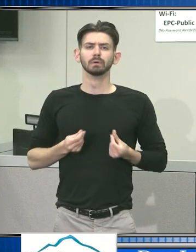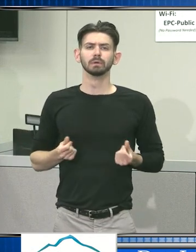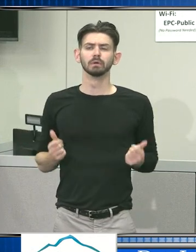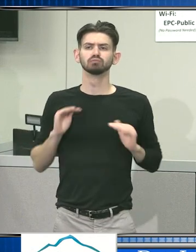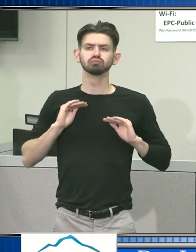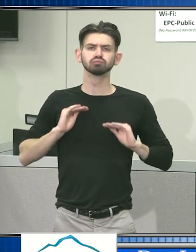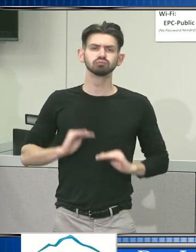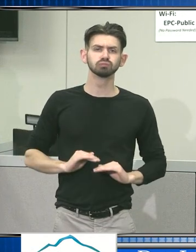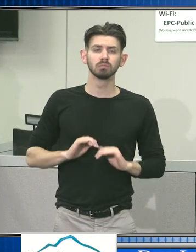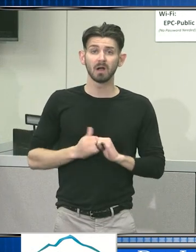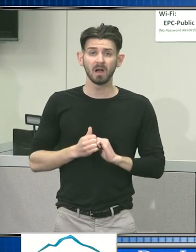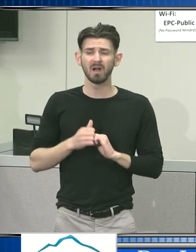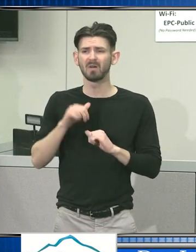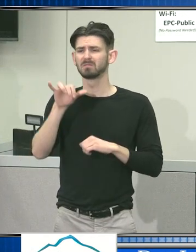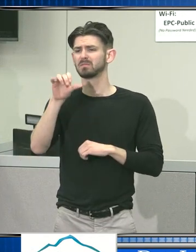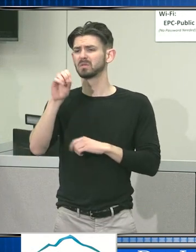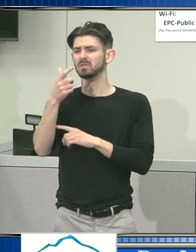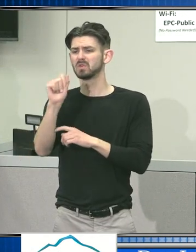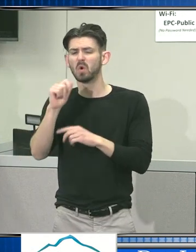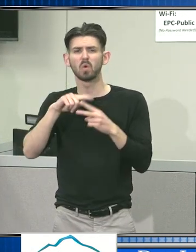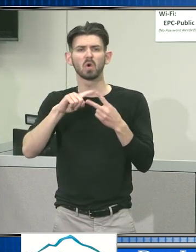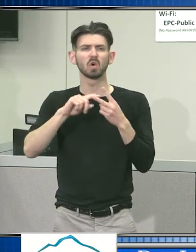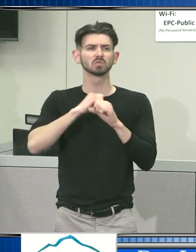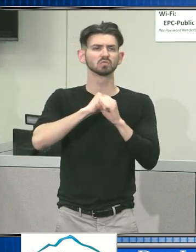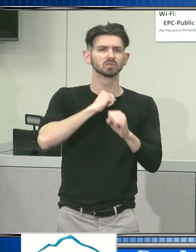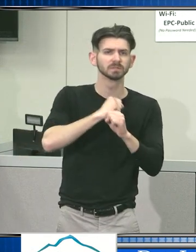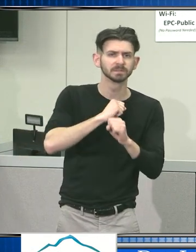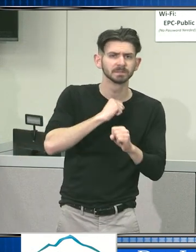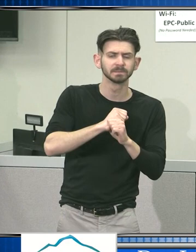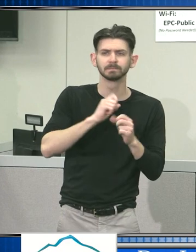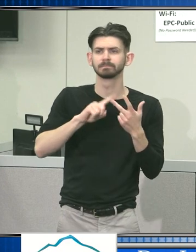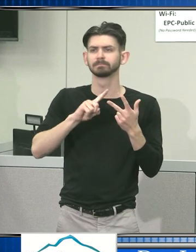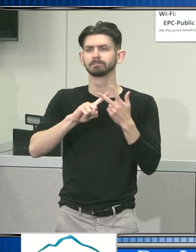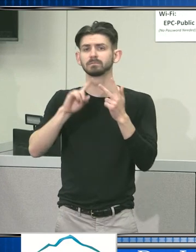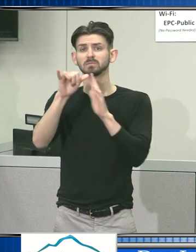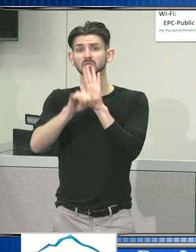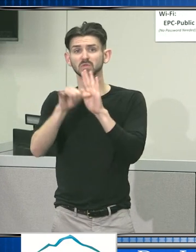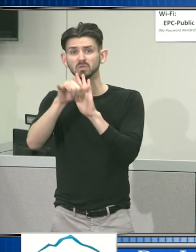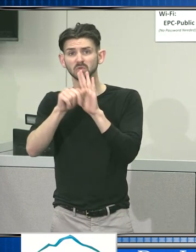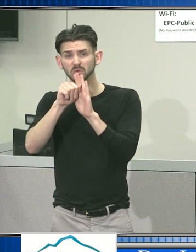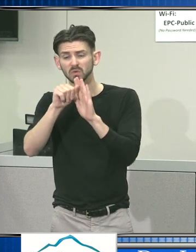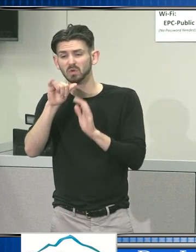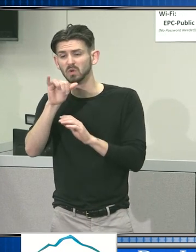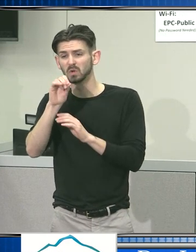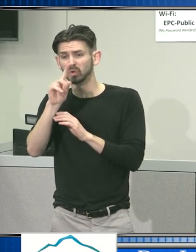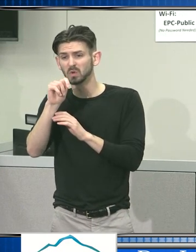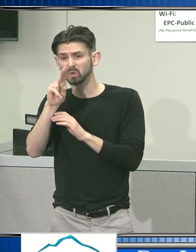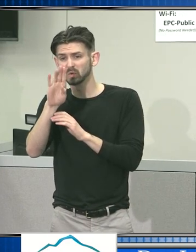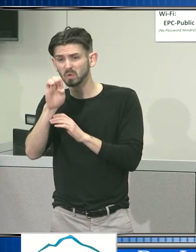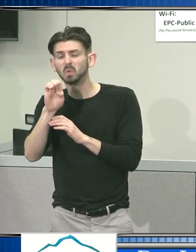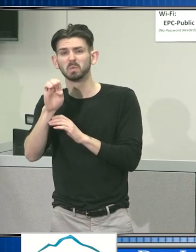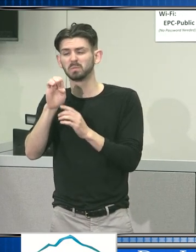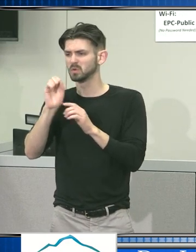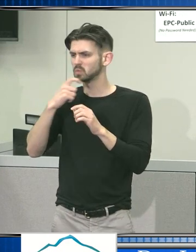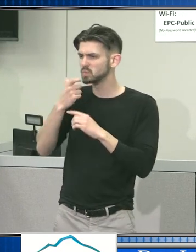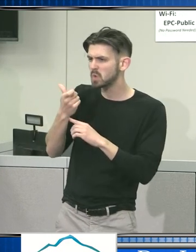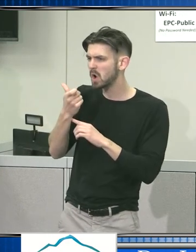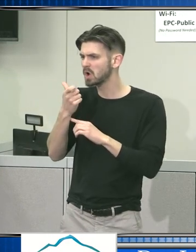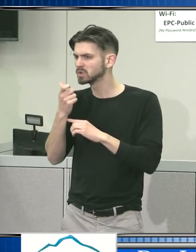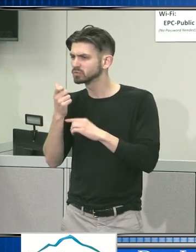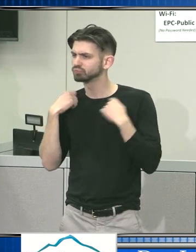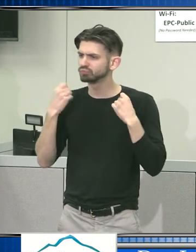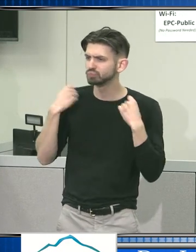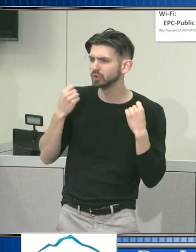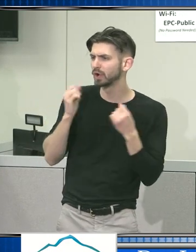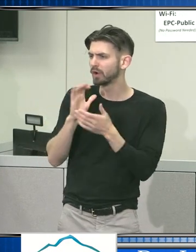gentle methods such as yoga and stretching, moving all the way to YouTube videos that where you could do a more aggressive workout. But I'd encourage you to not keep